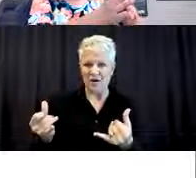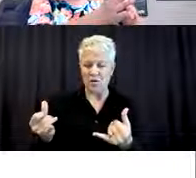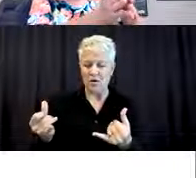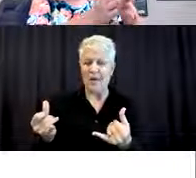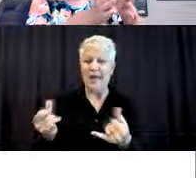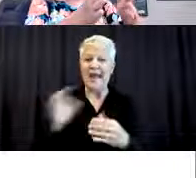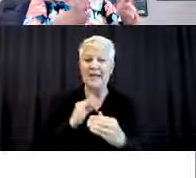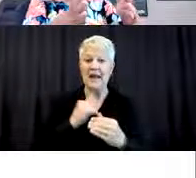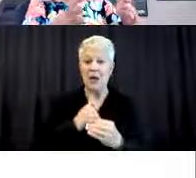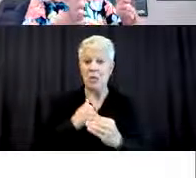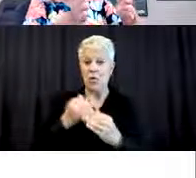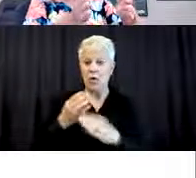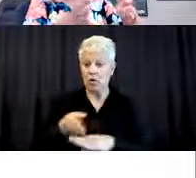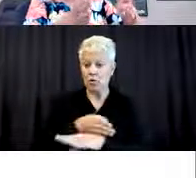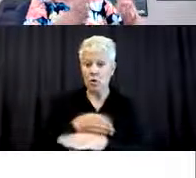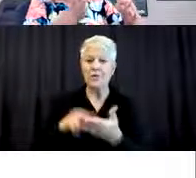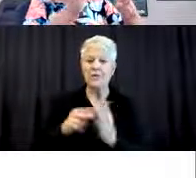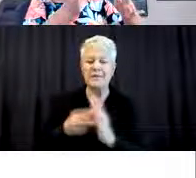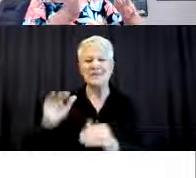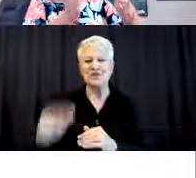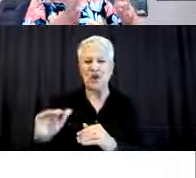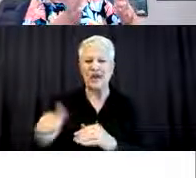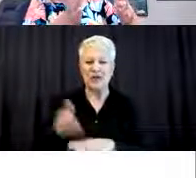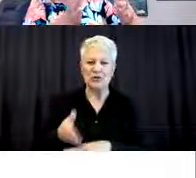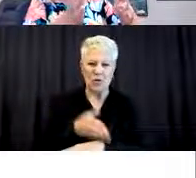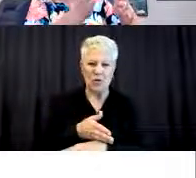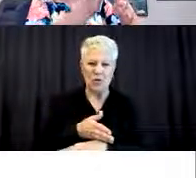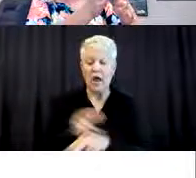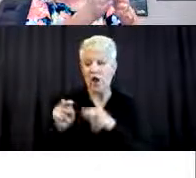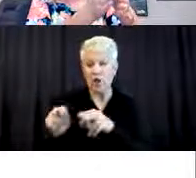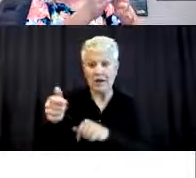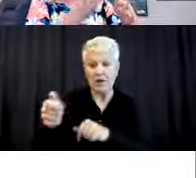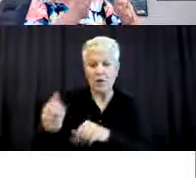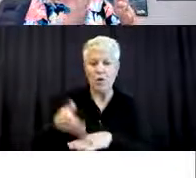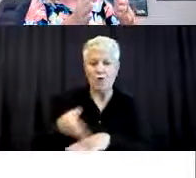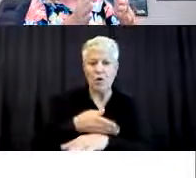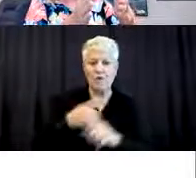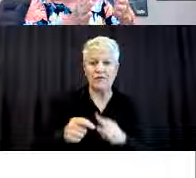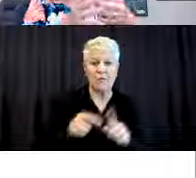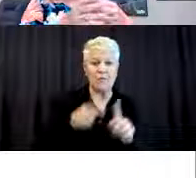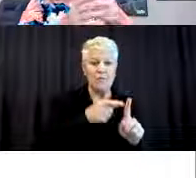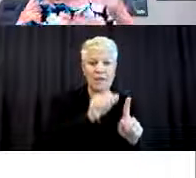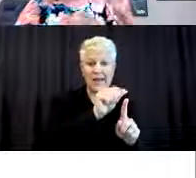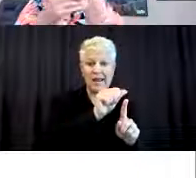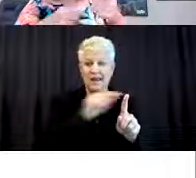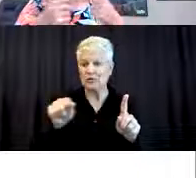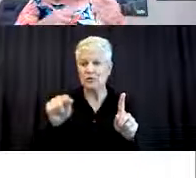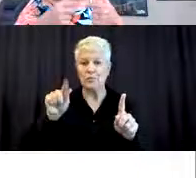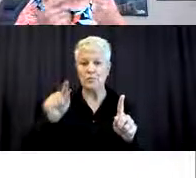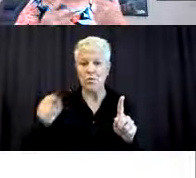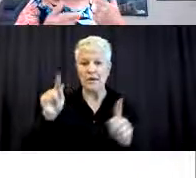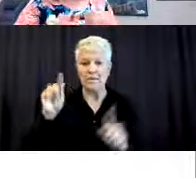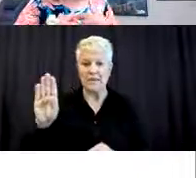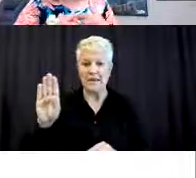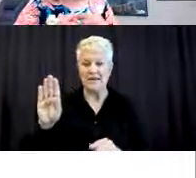our growth is a child growth, kind of looking at the child's own growth from point A to point B, rather than thumbing